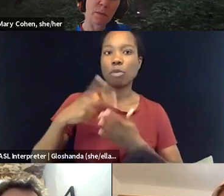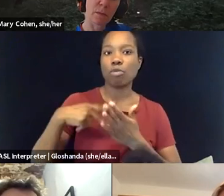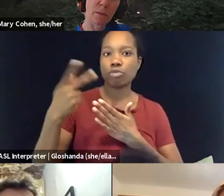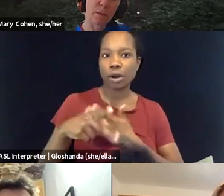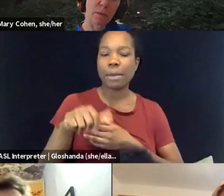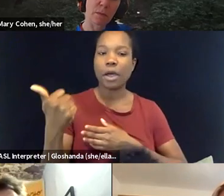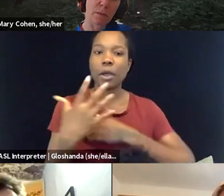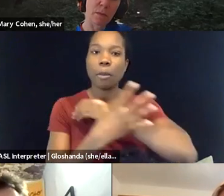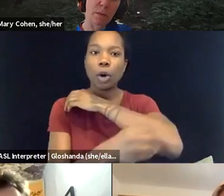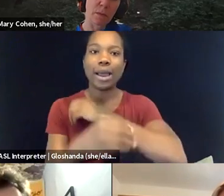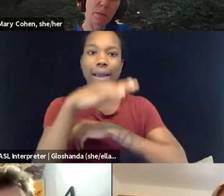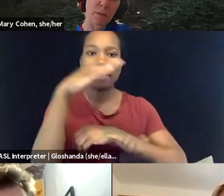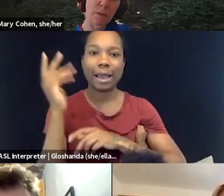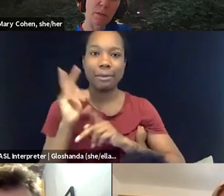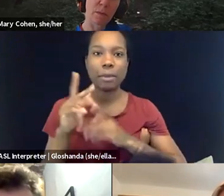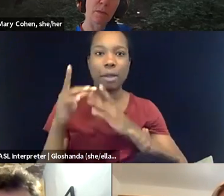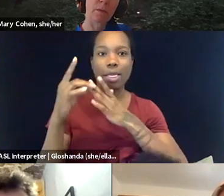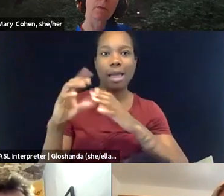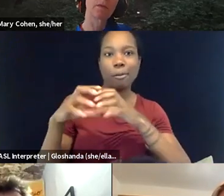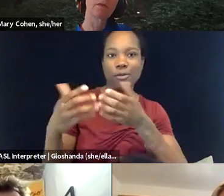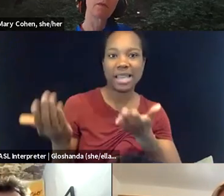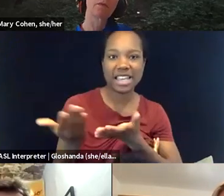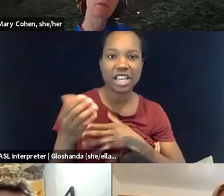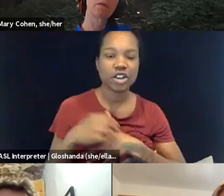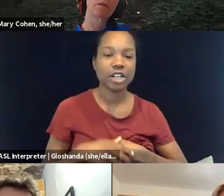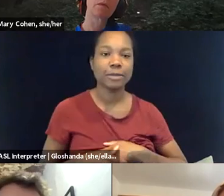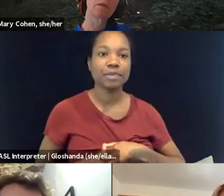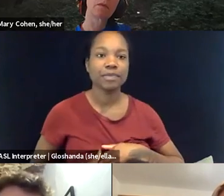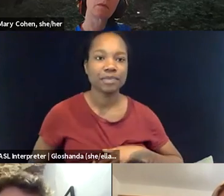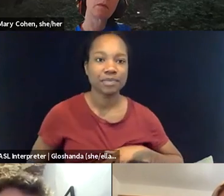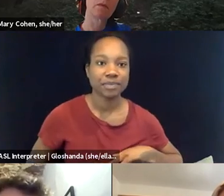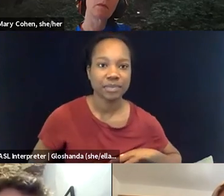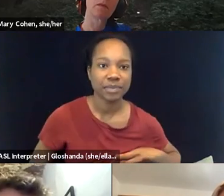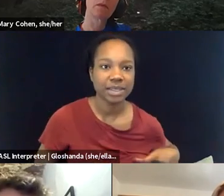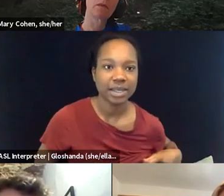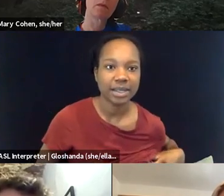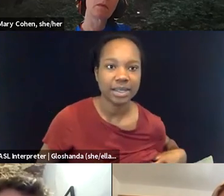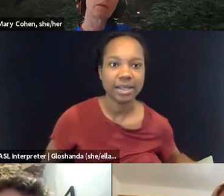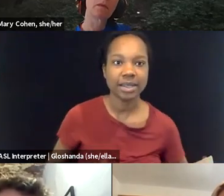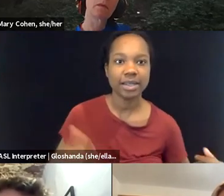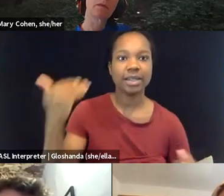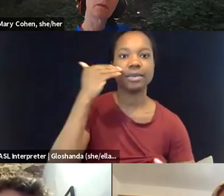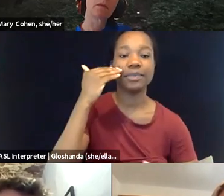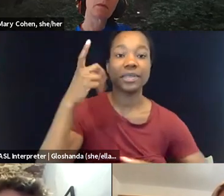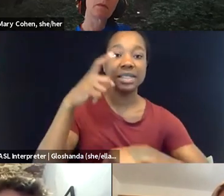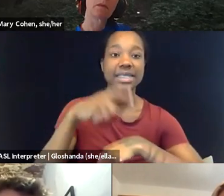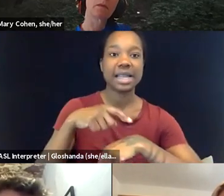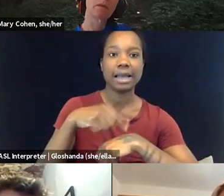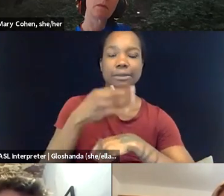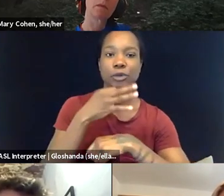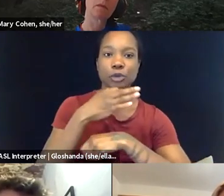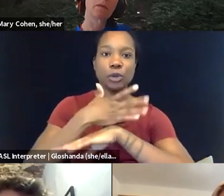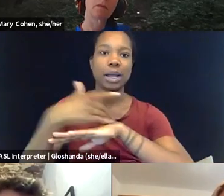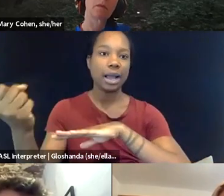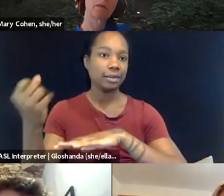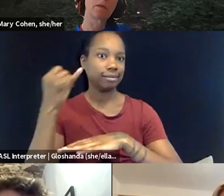here in occupied Uchin. So I know that we're almost out of time. I wanted to see if anybody had any questions. We could also